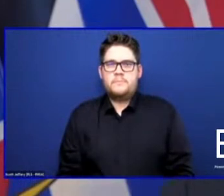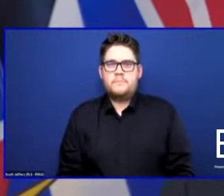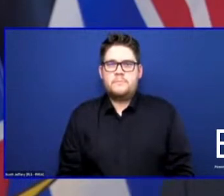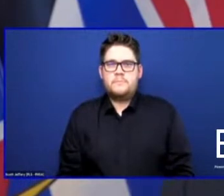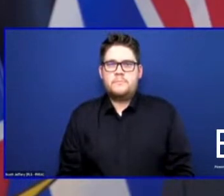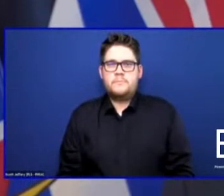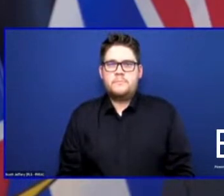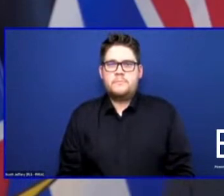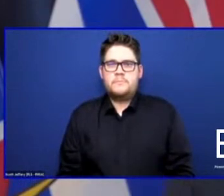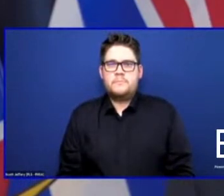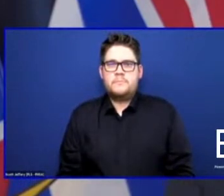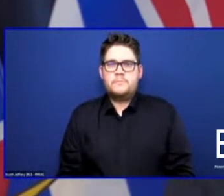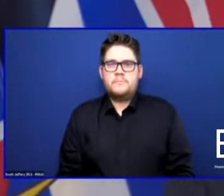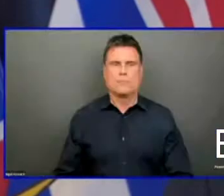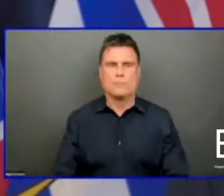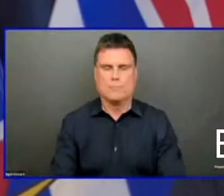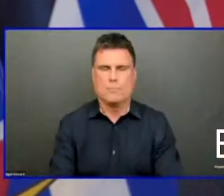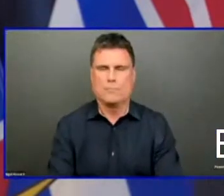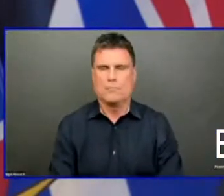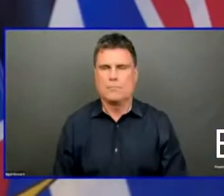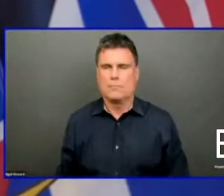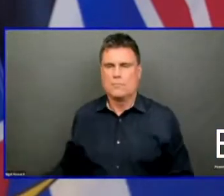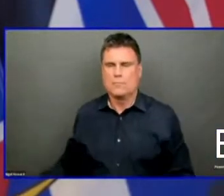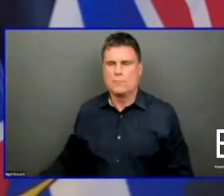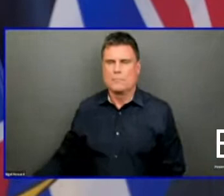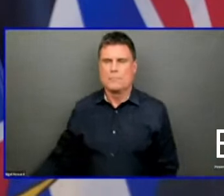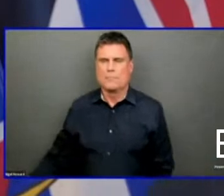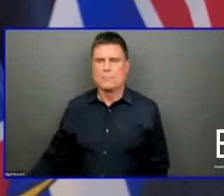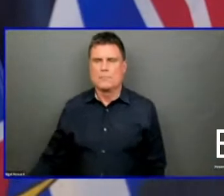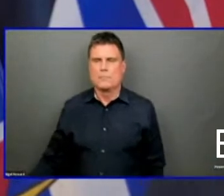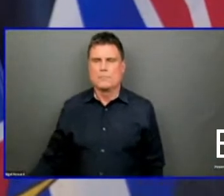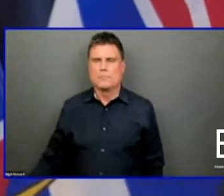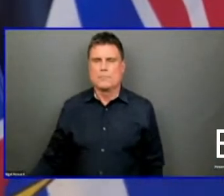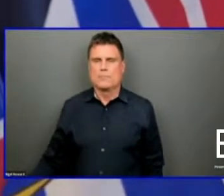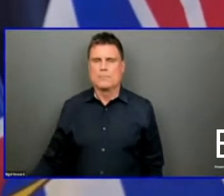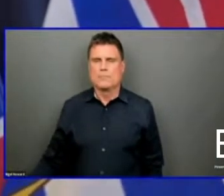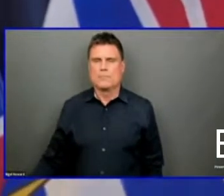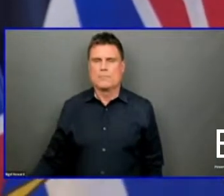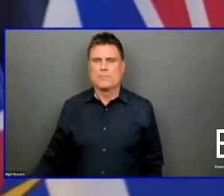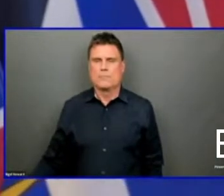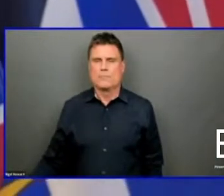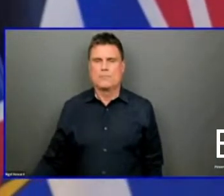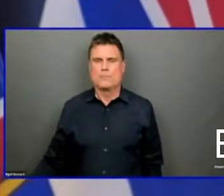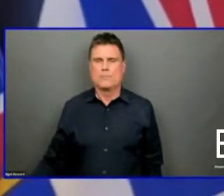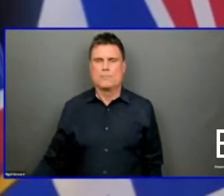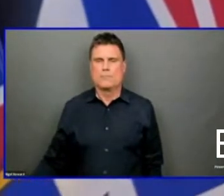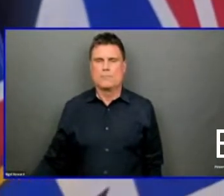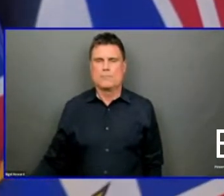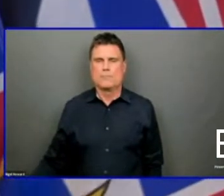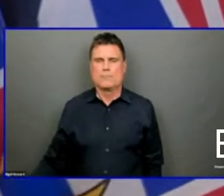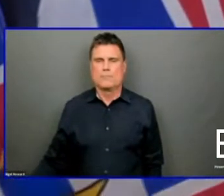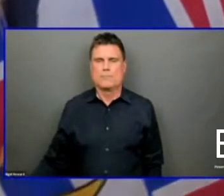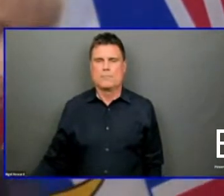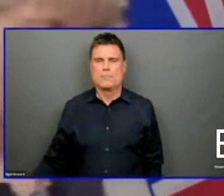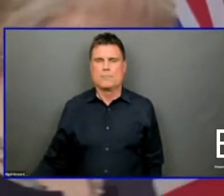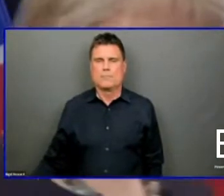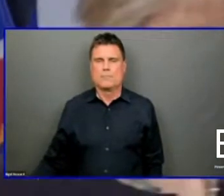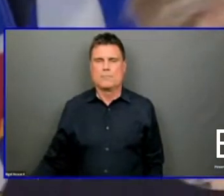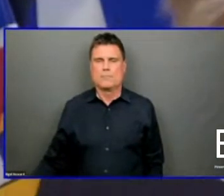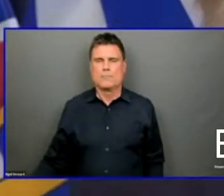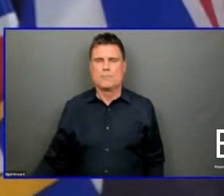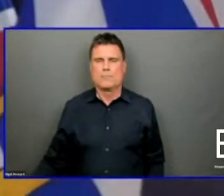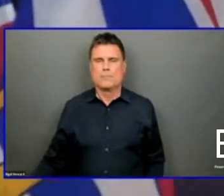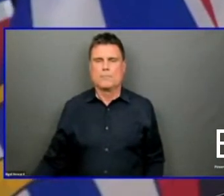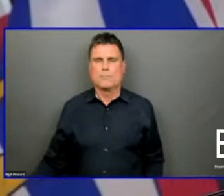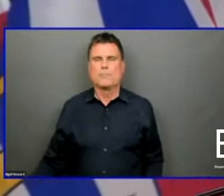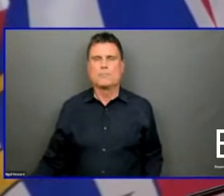125 en soins intensifs. Merci beaucoup. Thank you very much. We're happy to take your questions. Thank you, Minister. As a reminder to reporters